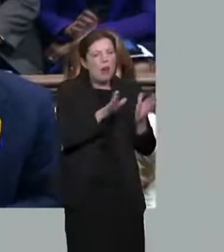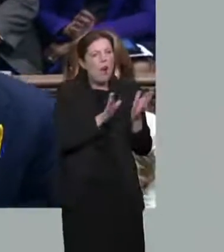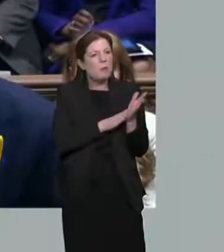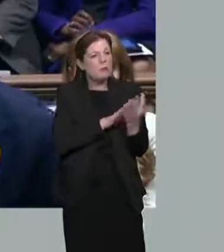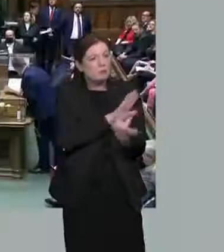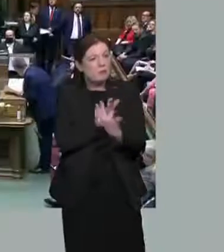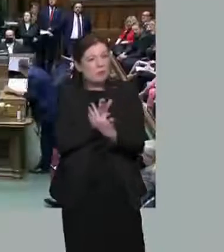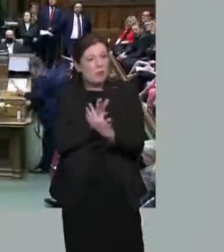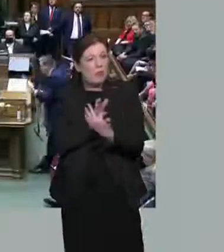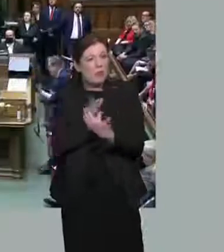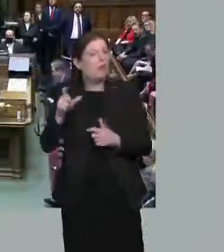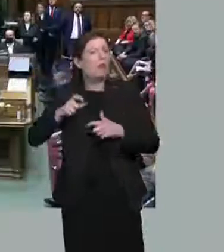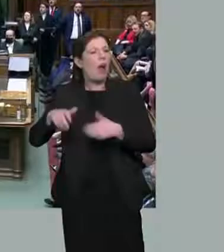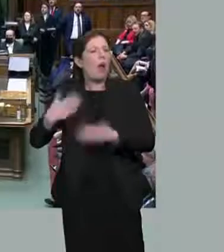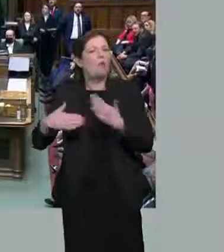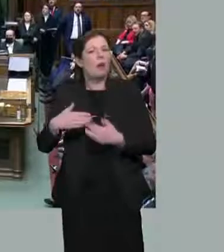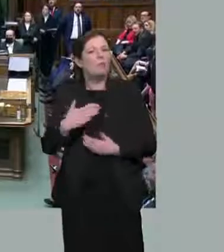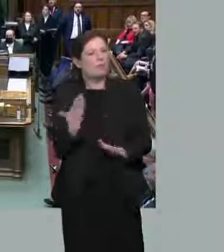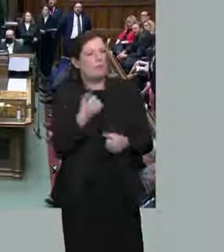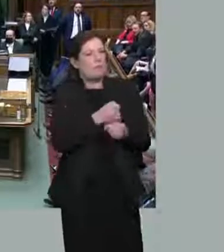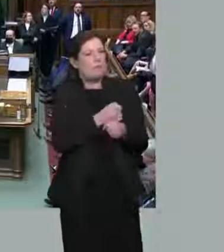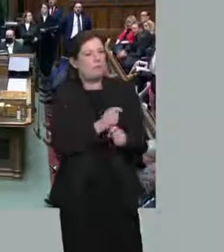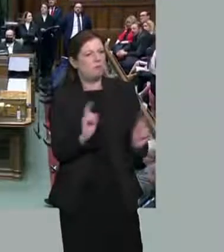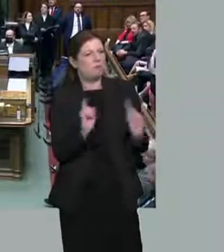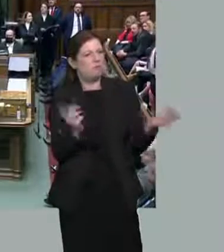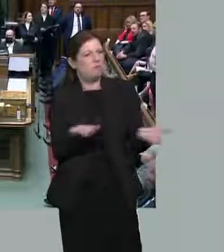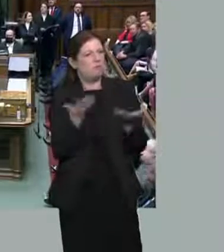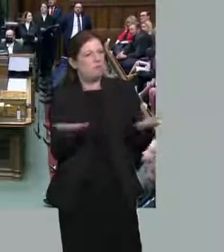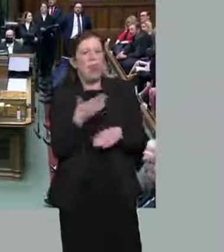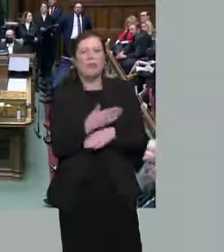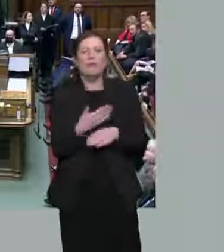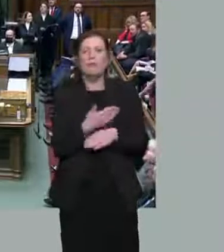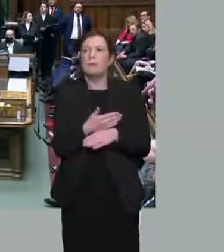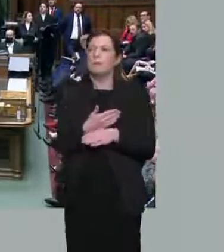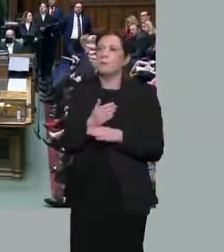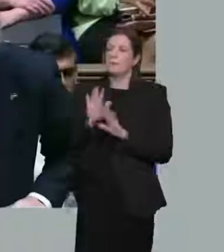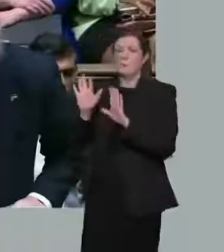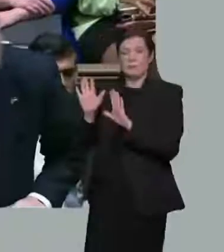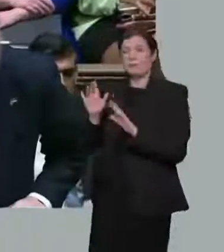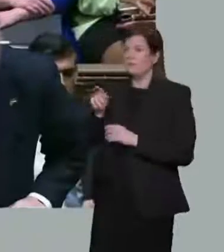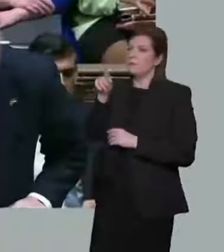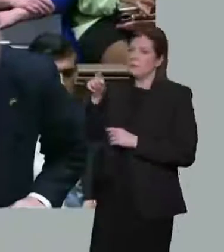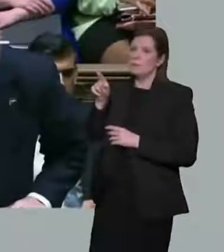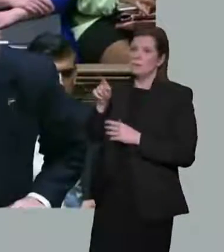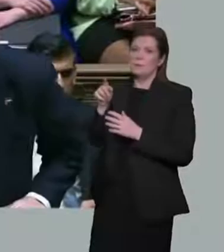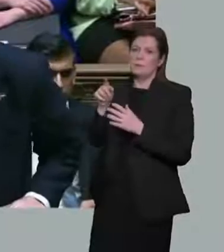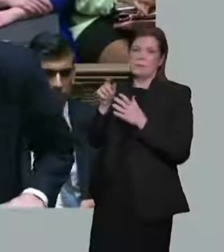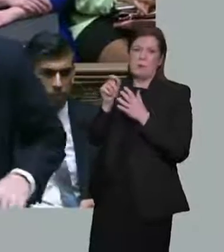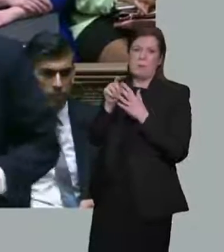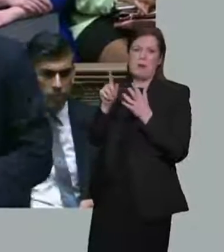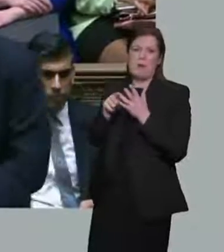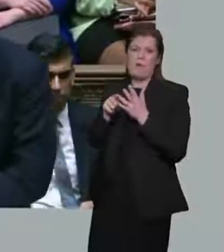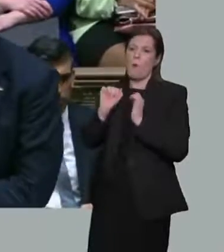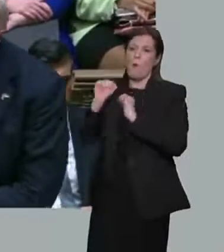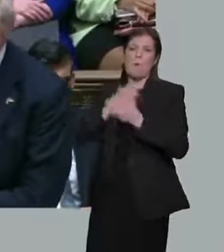his government? Prime Minister. Well, Mr Speaker, we condemn the callous behaviour of